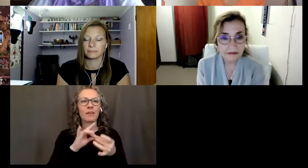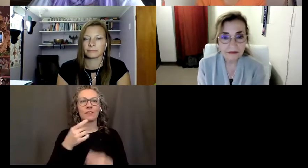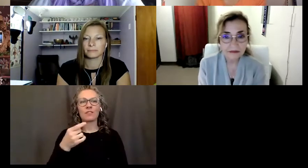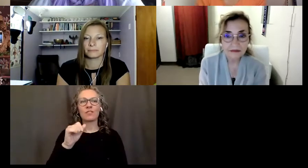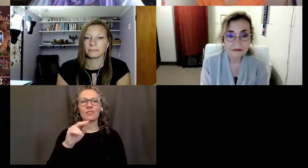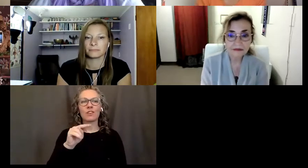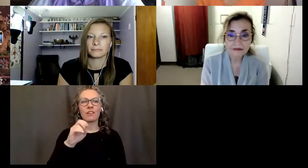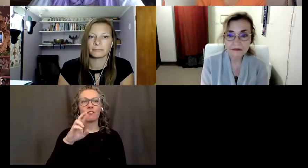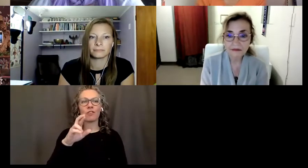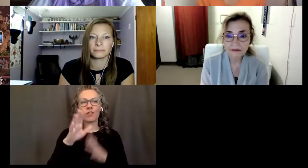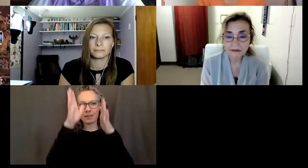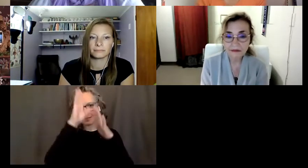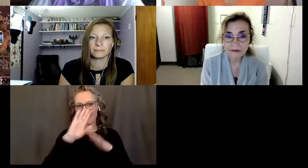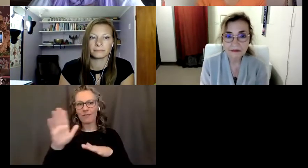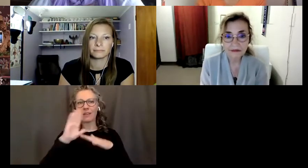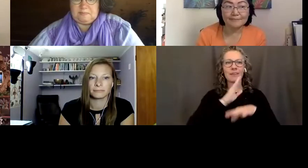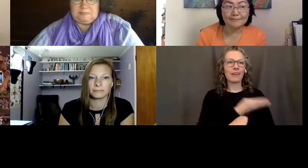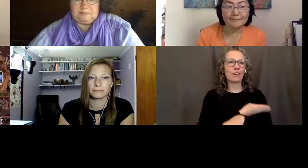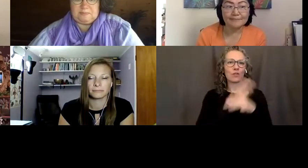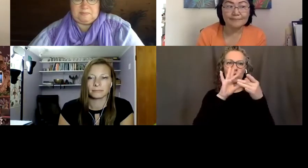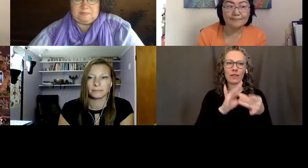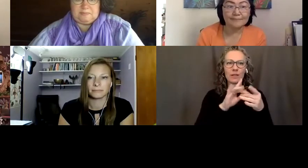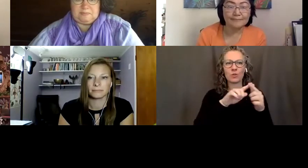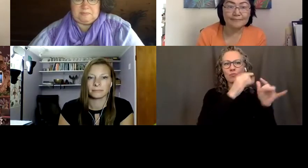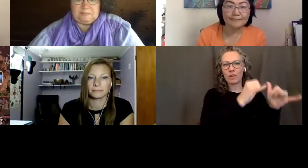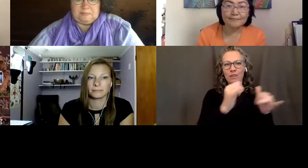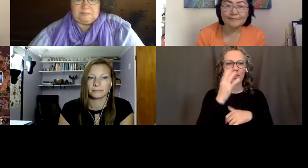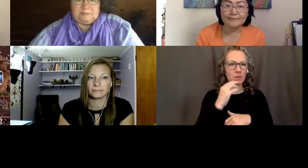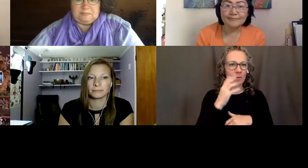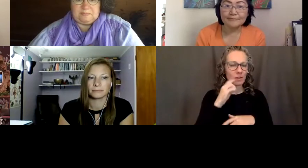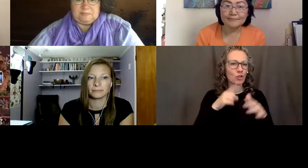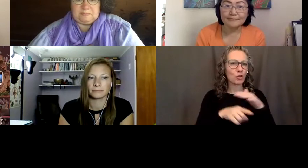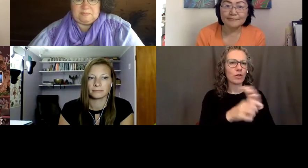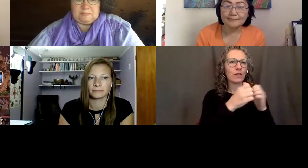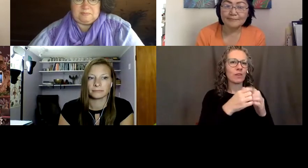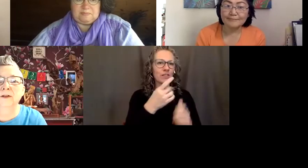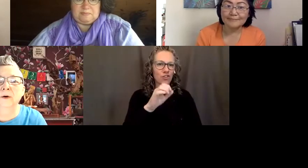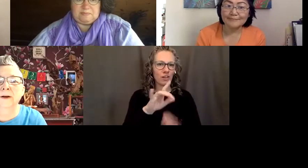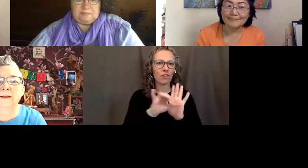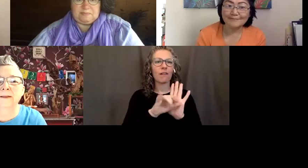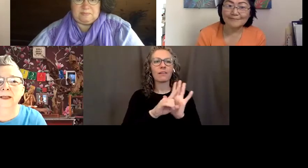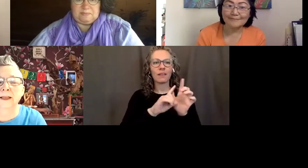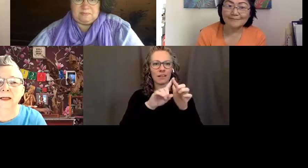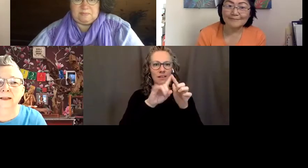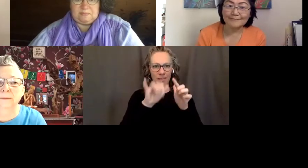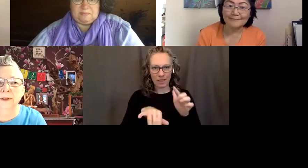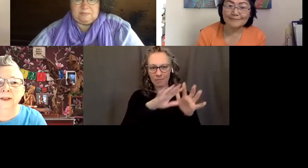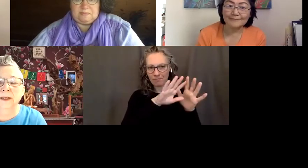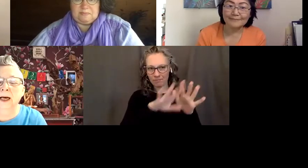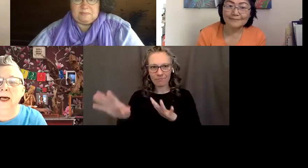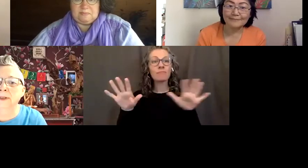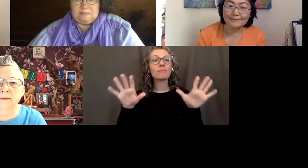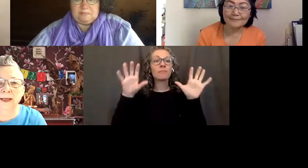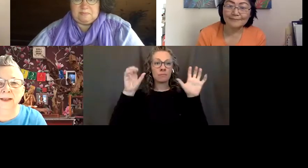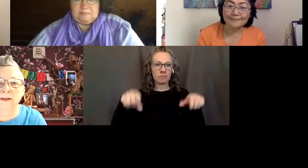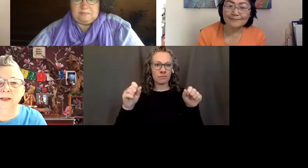divine energies, I say it's related to each person's experience and journey with gender identity, etc. And so I think that